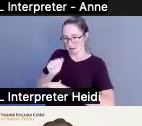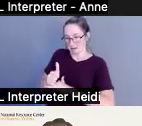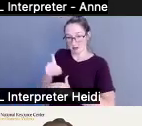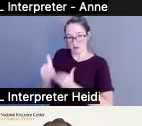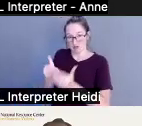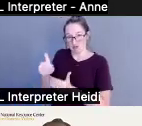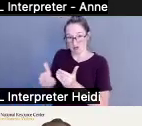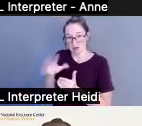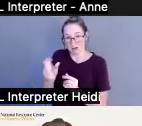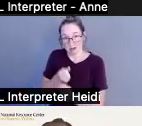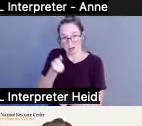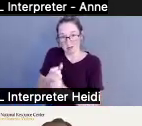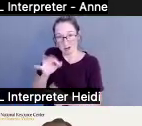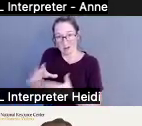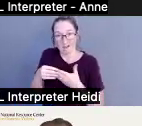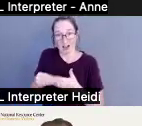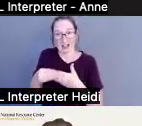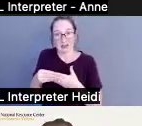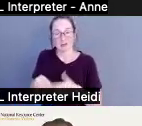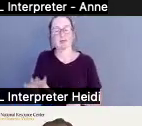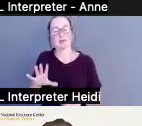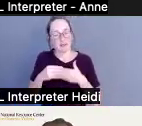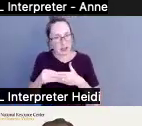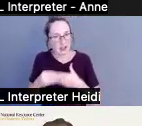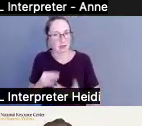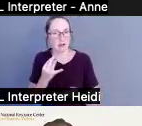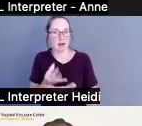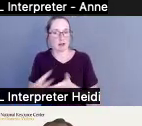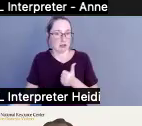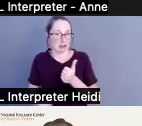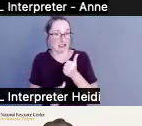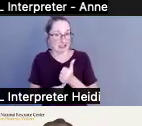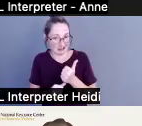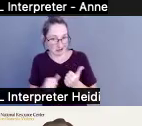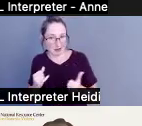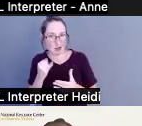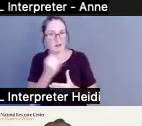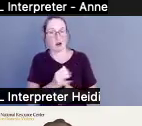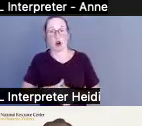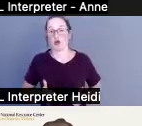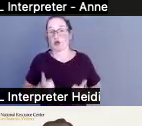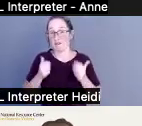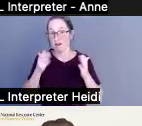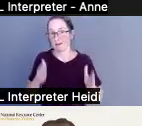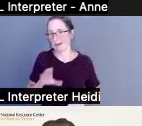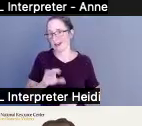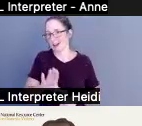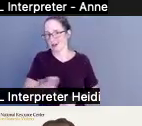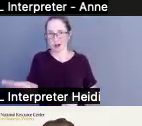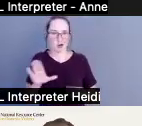and impact of the flexible financial assistance intervention on survivors and their